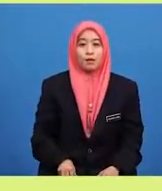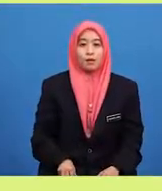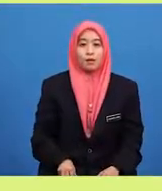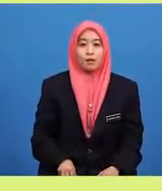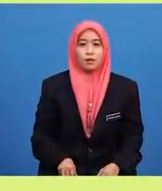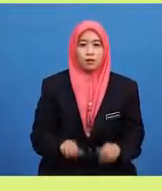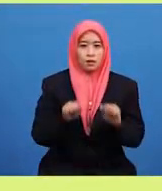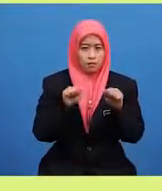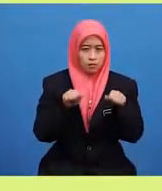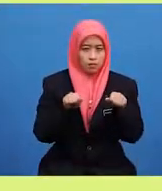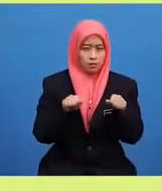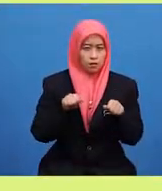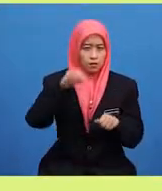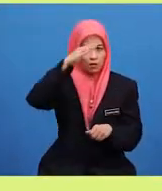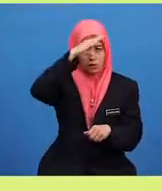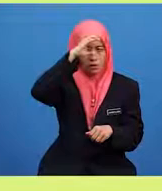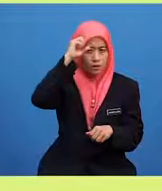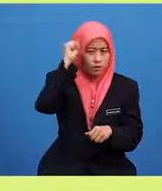Can you guess what's this?